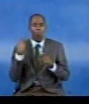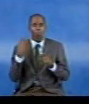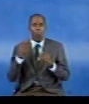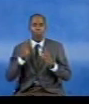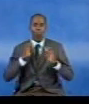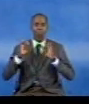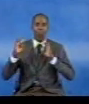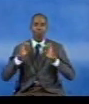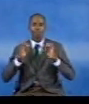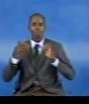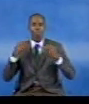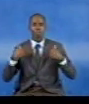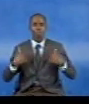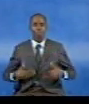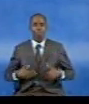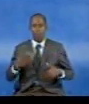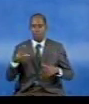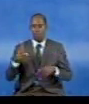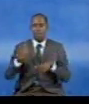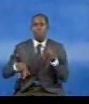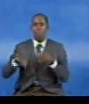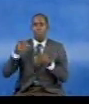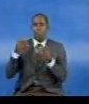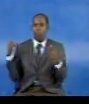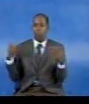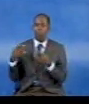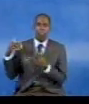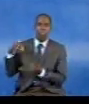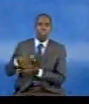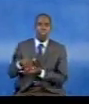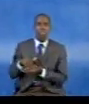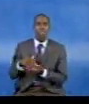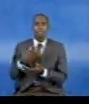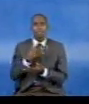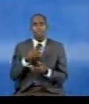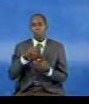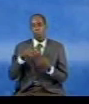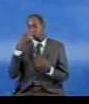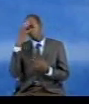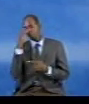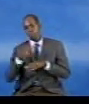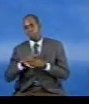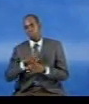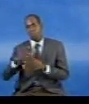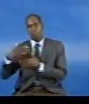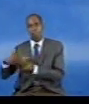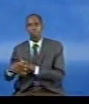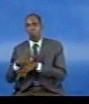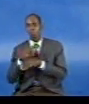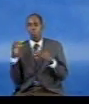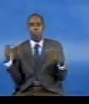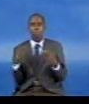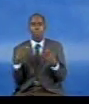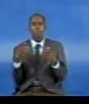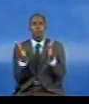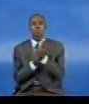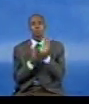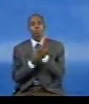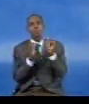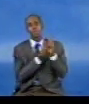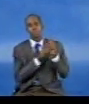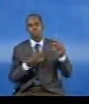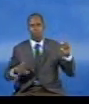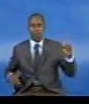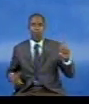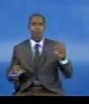body, there's no pain again. When I sleep for better, there's no pain. So praise the Lord. That is why the God gone. That do me good.